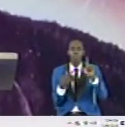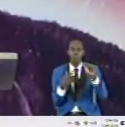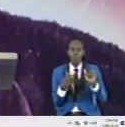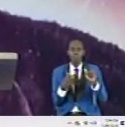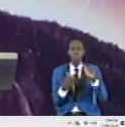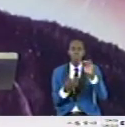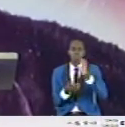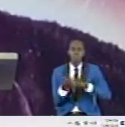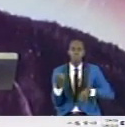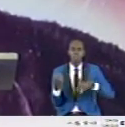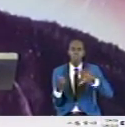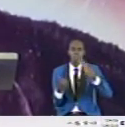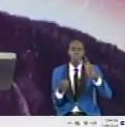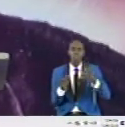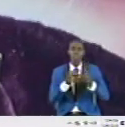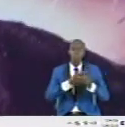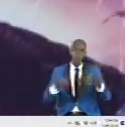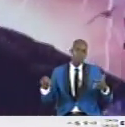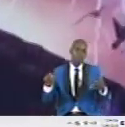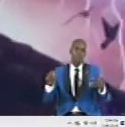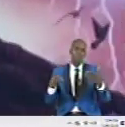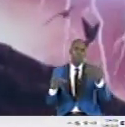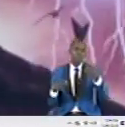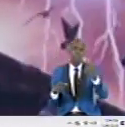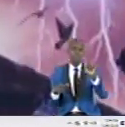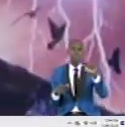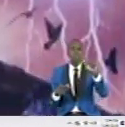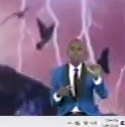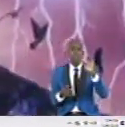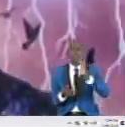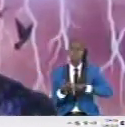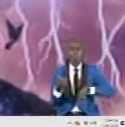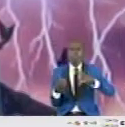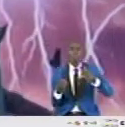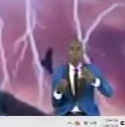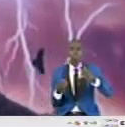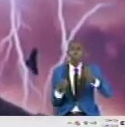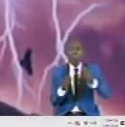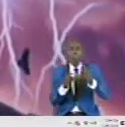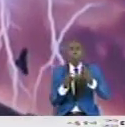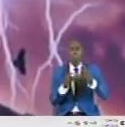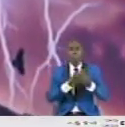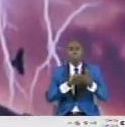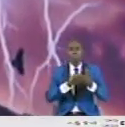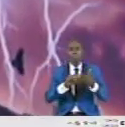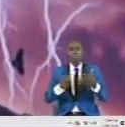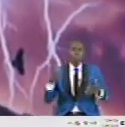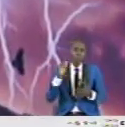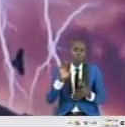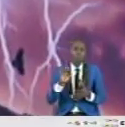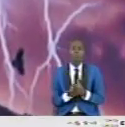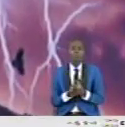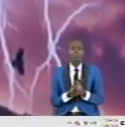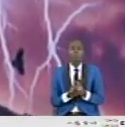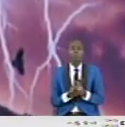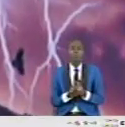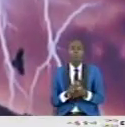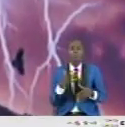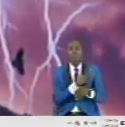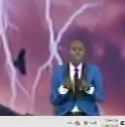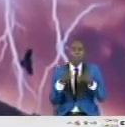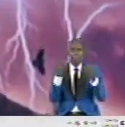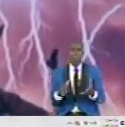verse 16 Ganesh 6 16 and as many as walk